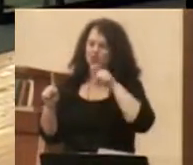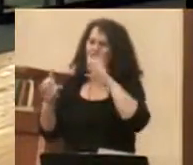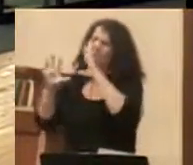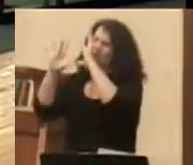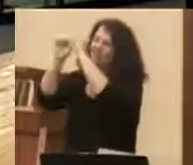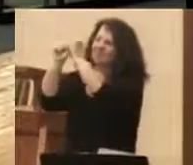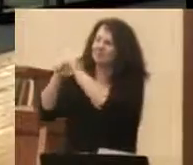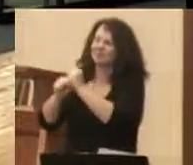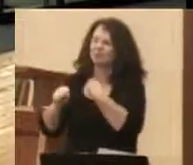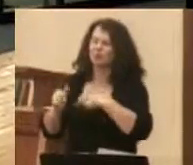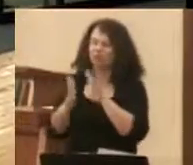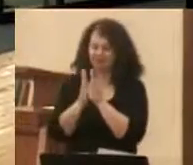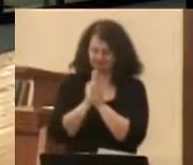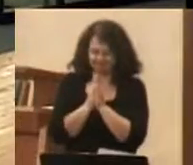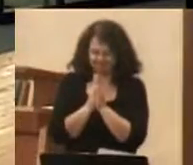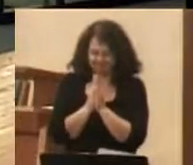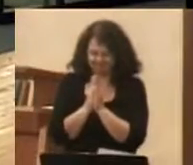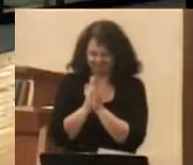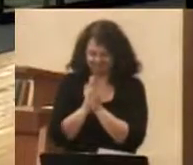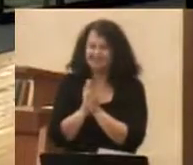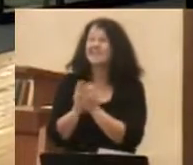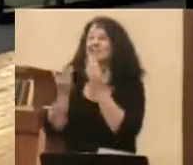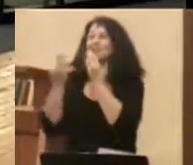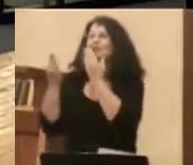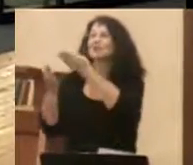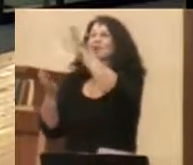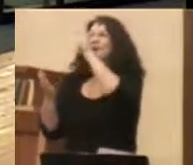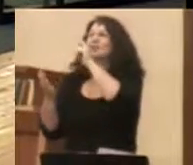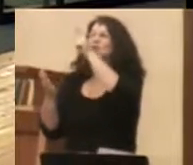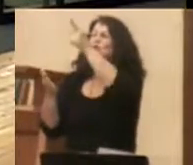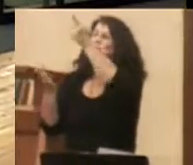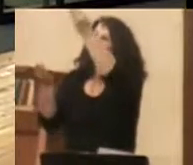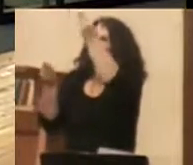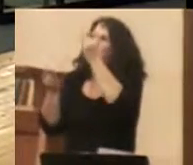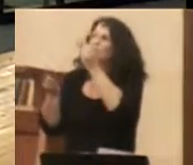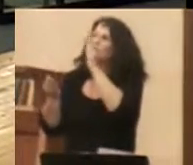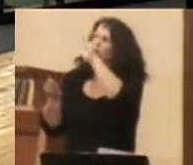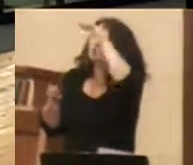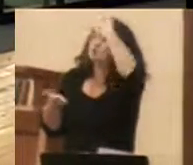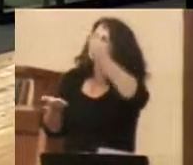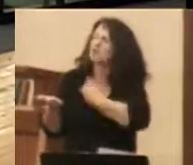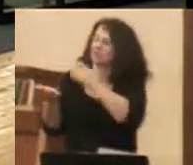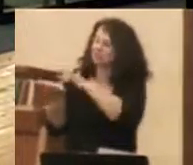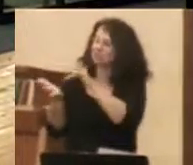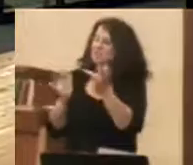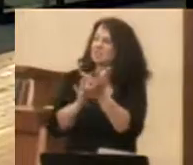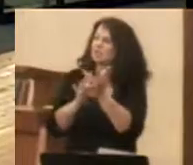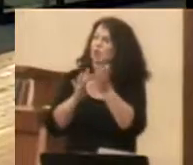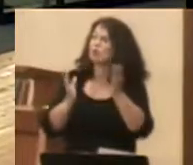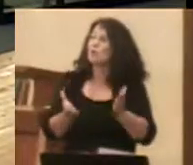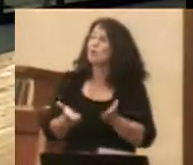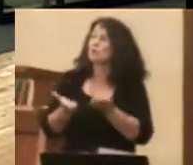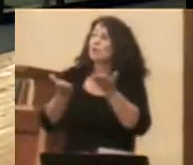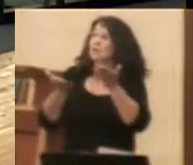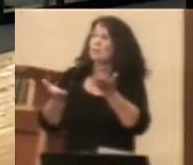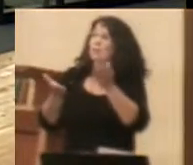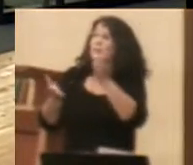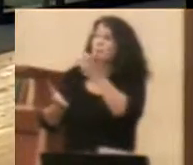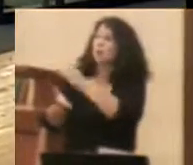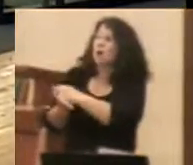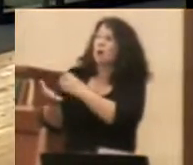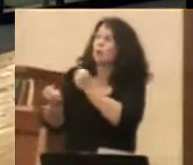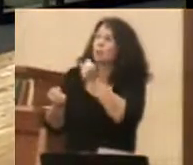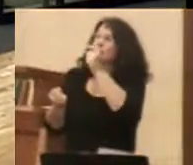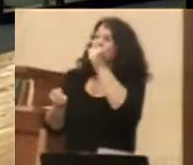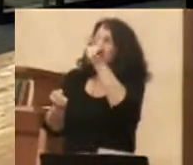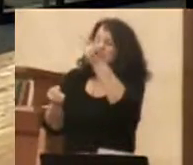pray. Thank you, God, that you have given us Jesus, your Son, to lift up the power that he has given to each